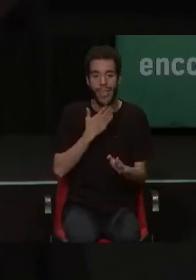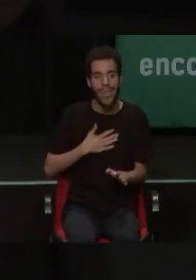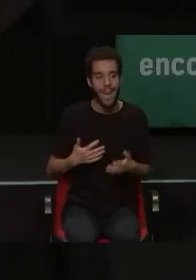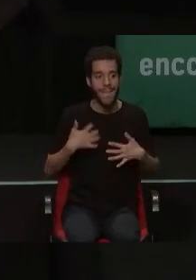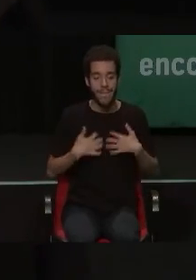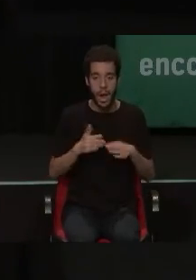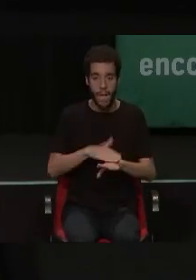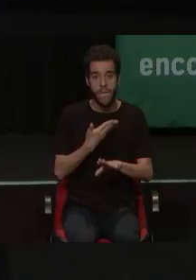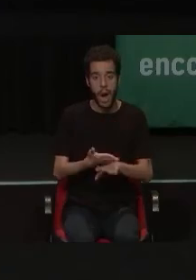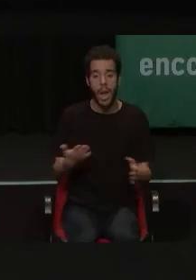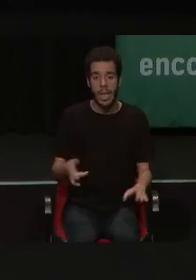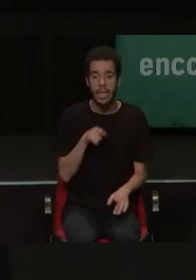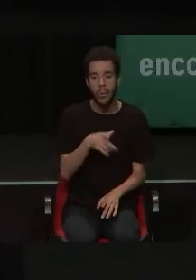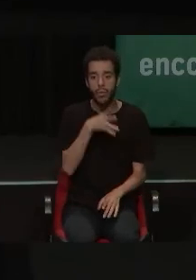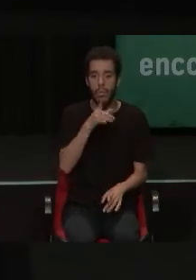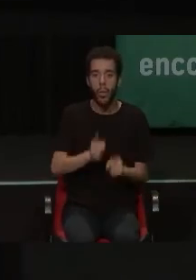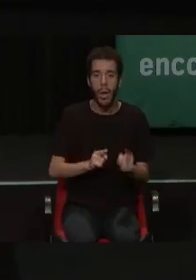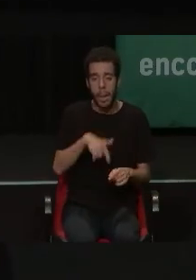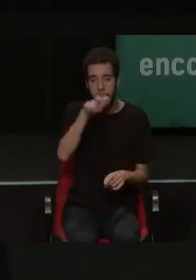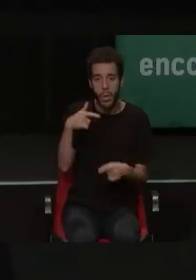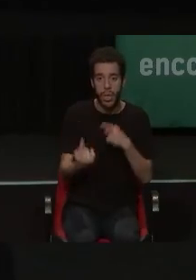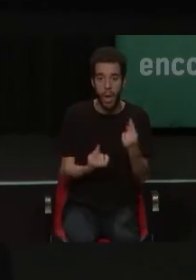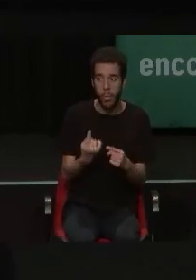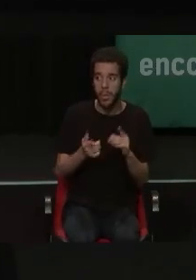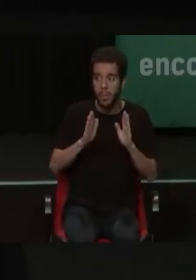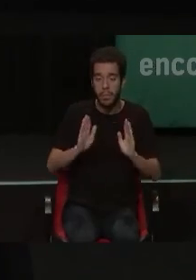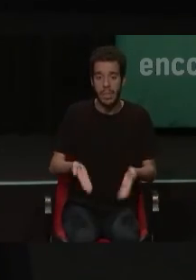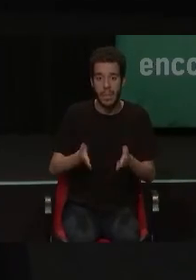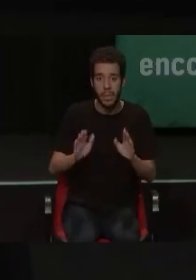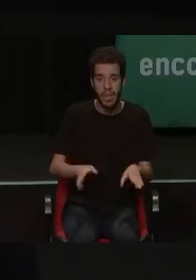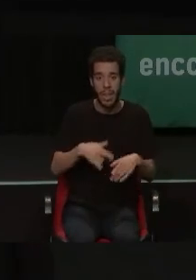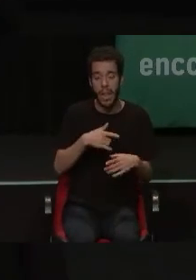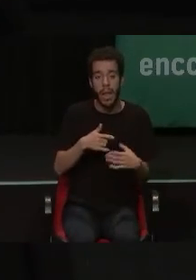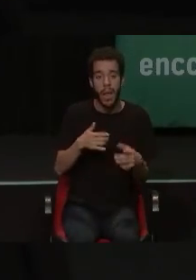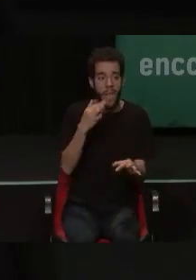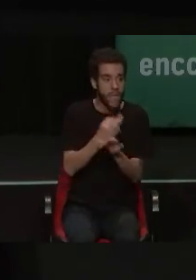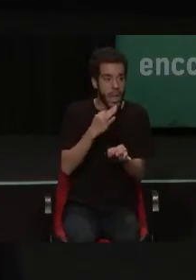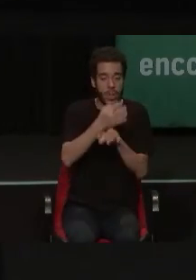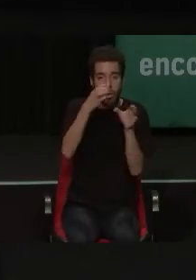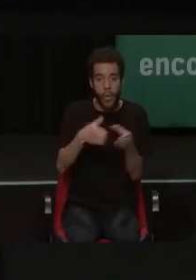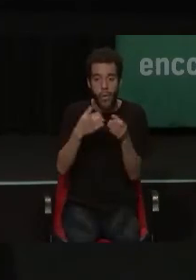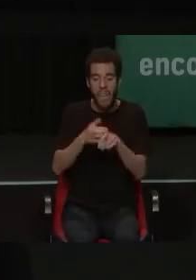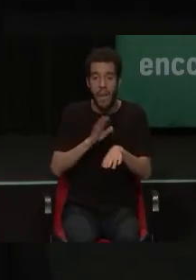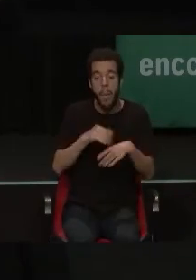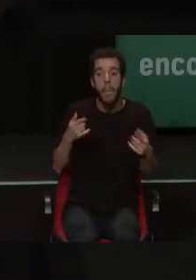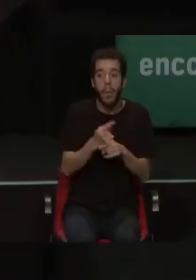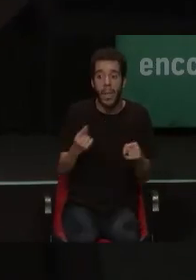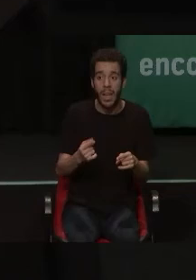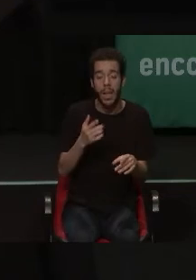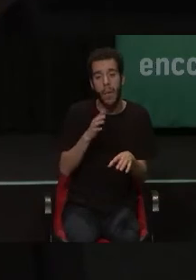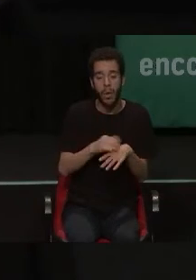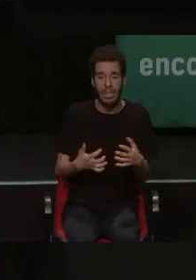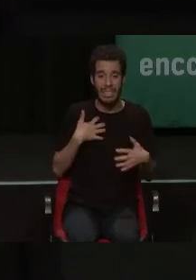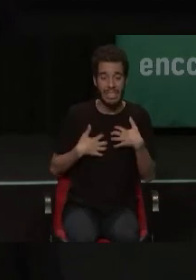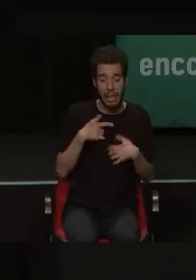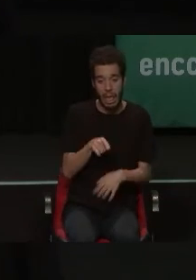others created more anxiety. That's why some people had the need to socialize with others because of this anxiety.